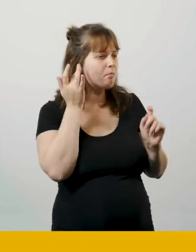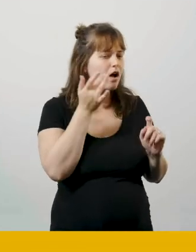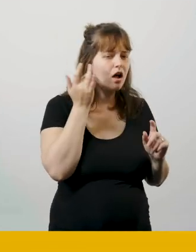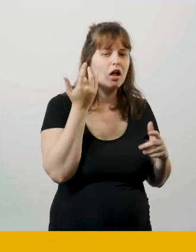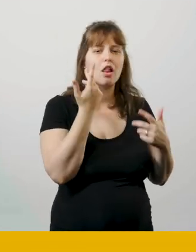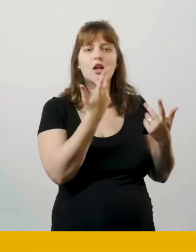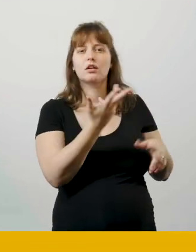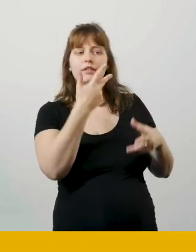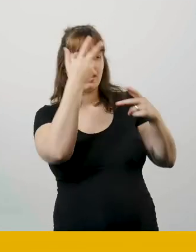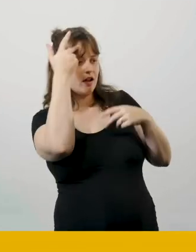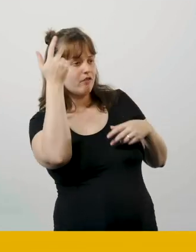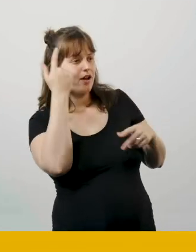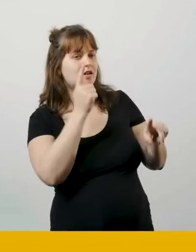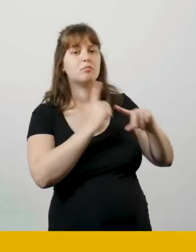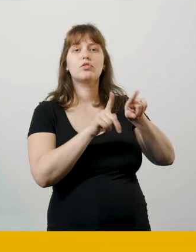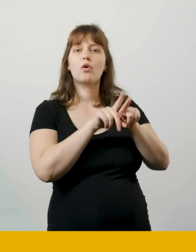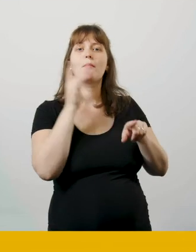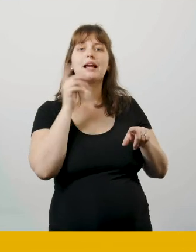experience, and to control.